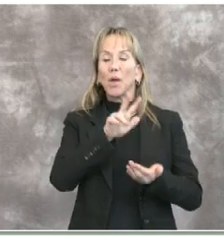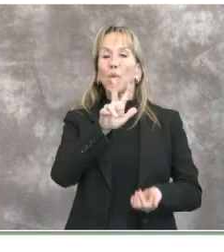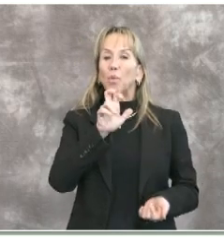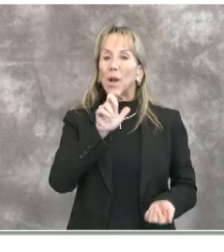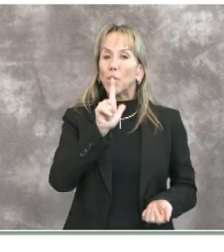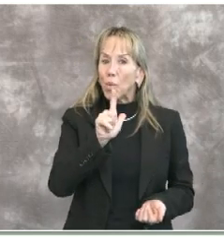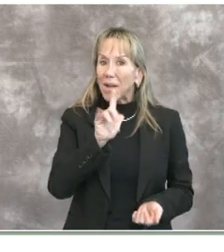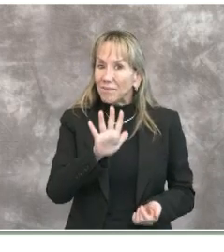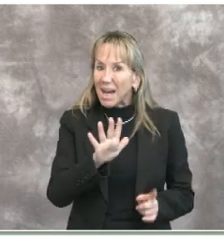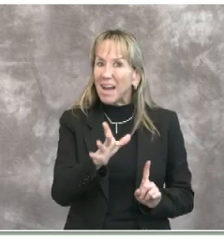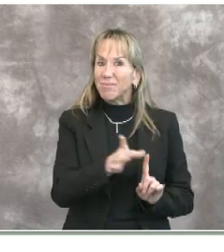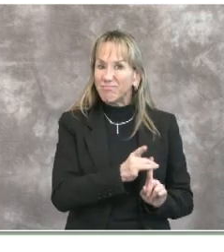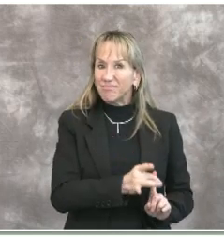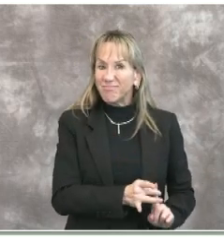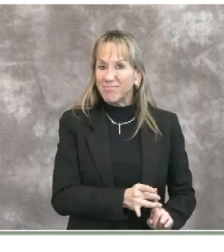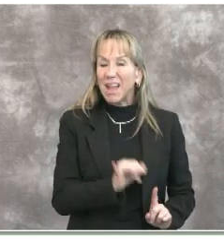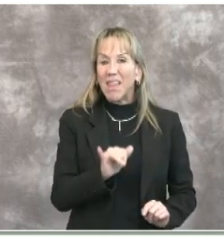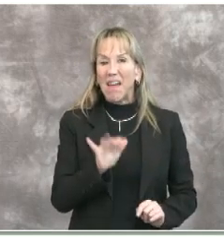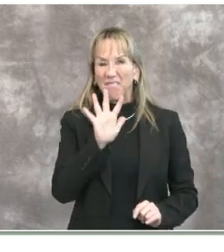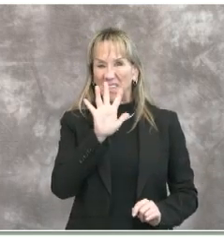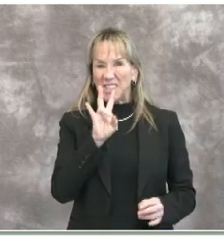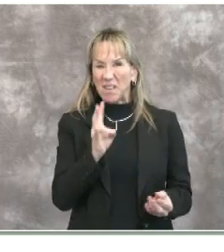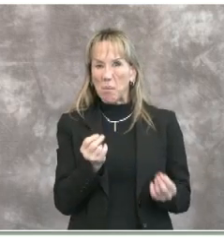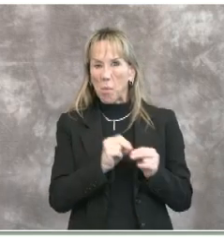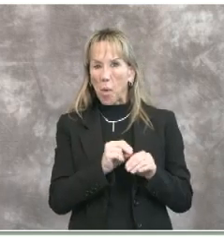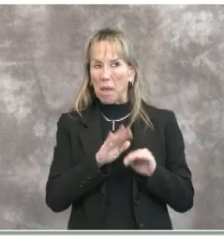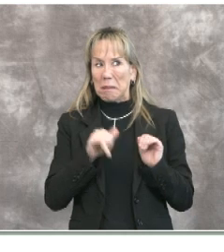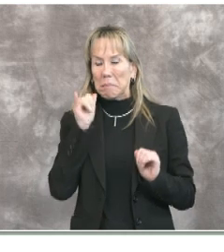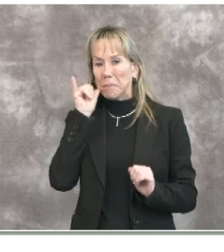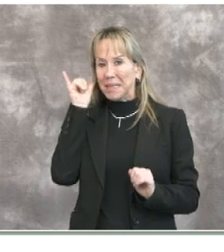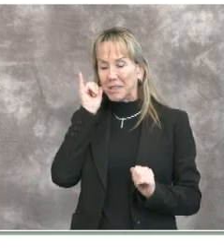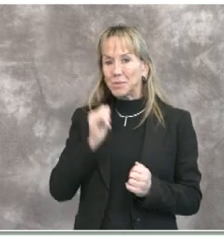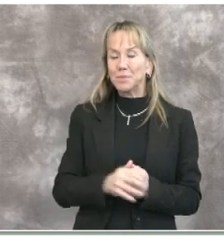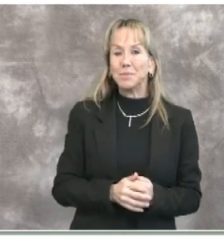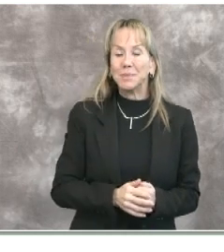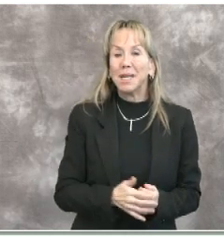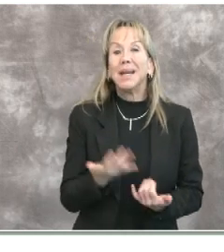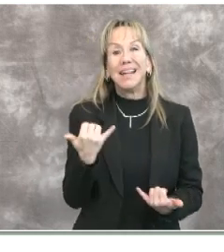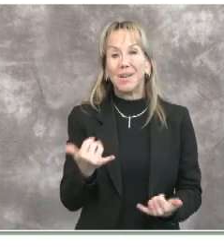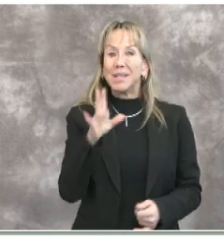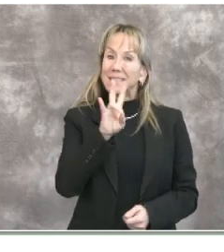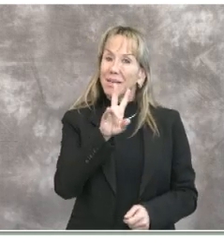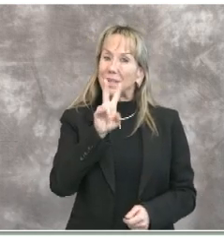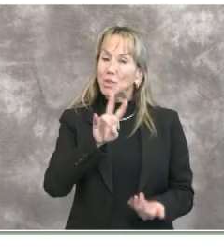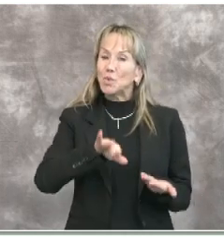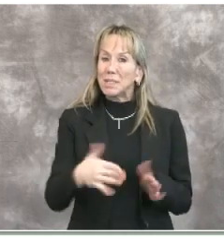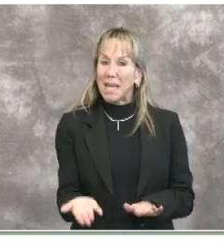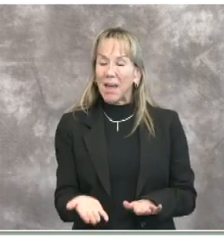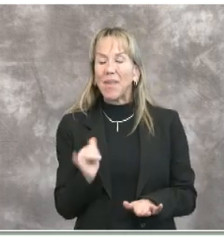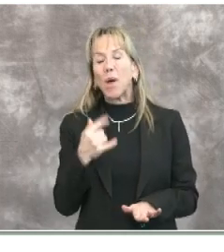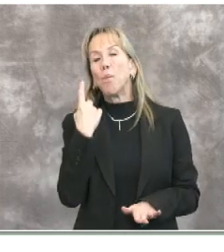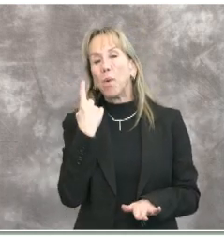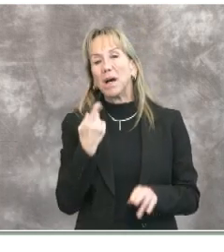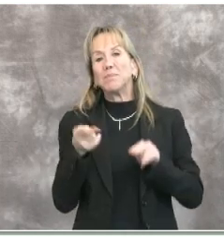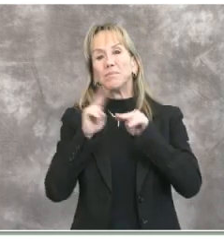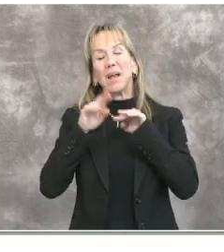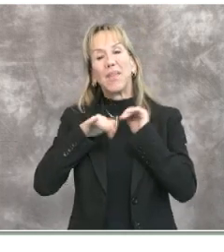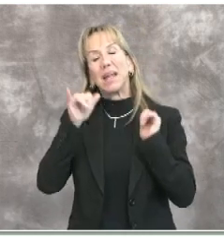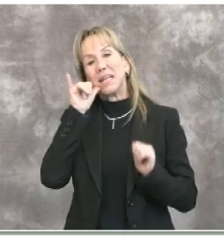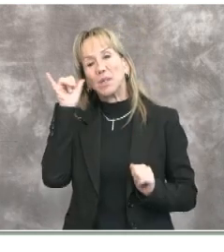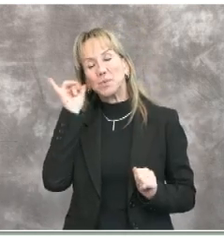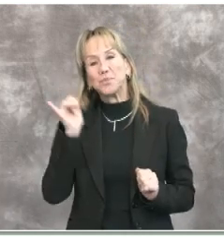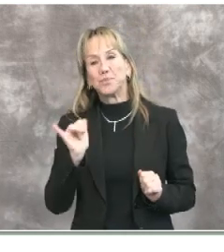2,325 cases, which is 57 more than yesterday, as well as 72 deaths, which is one more than reported